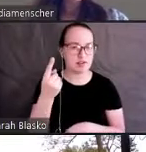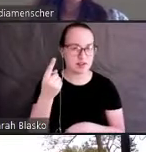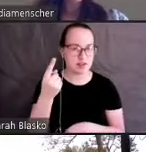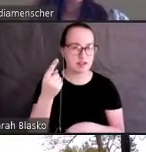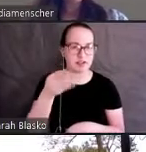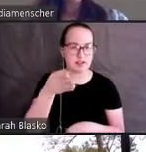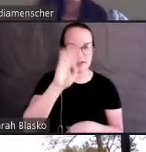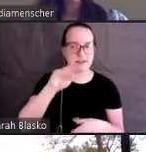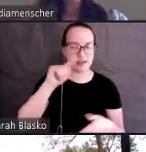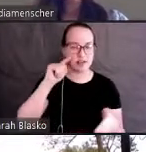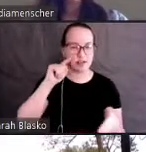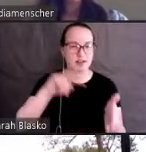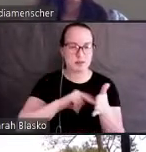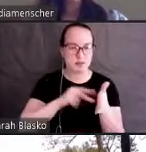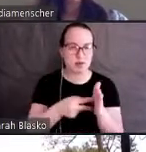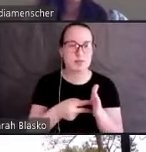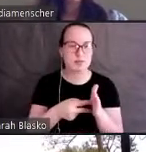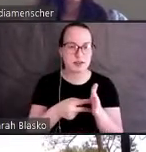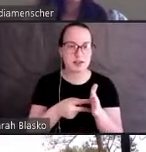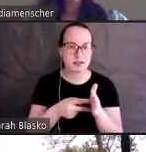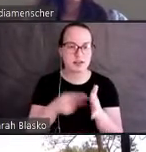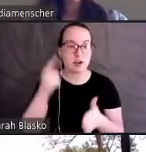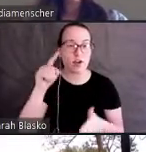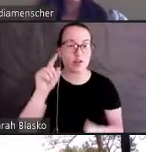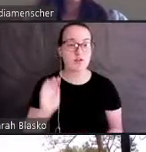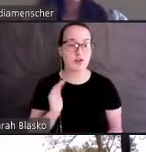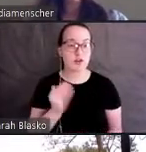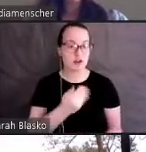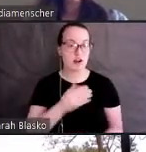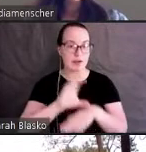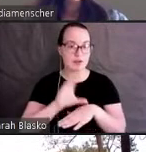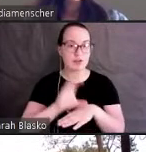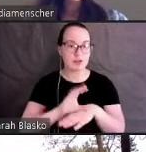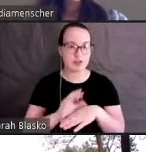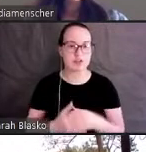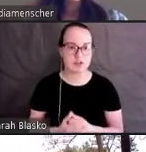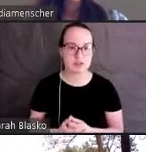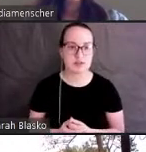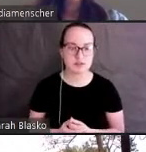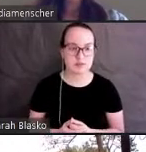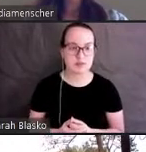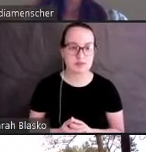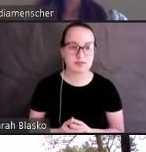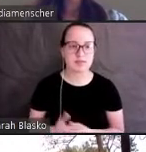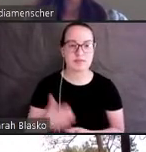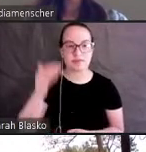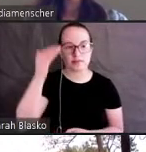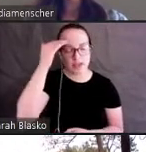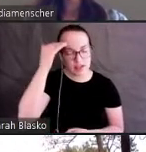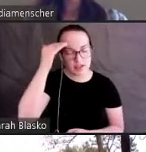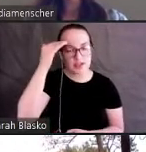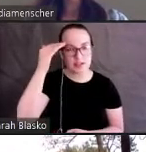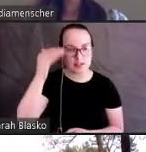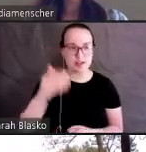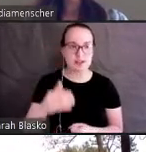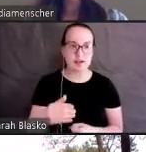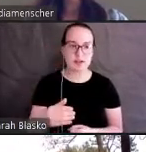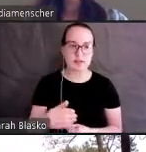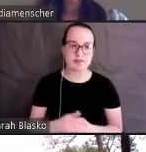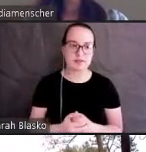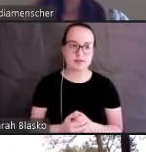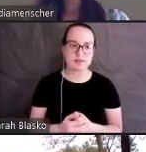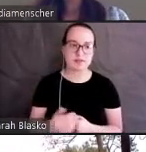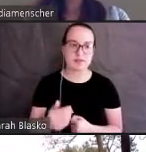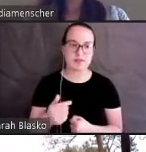our congregation, what his plan is for us. And I know I'm kind of laying it on thick on what I hope to